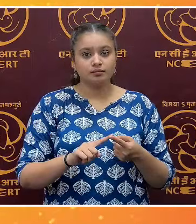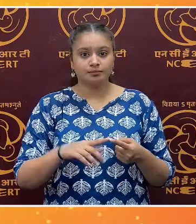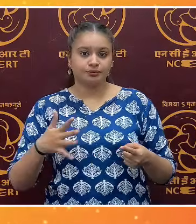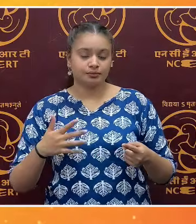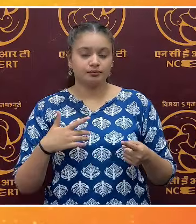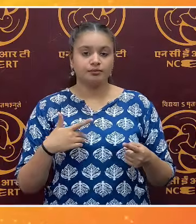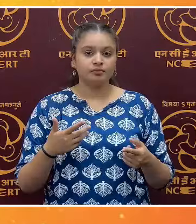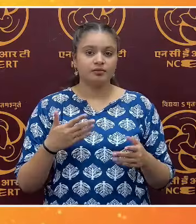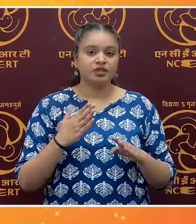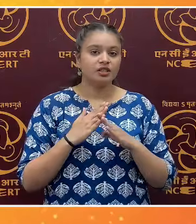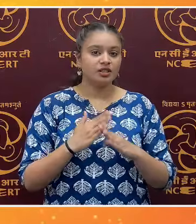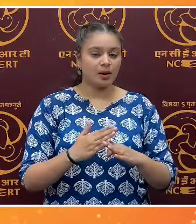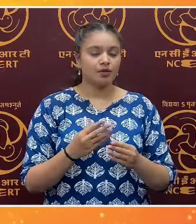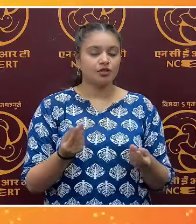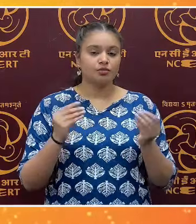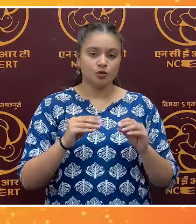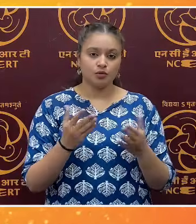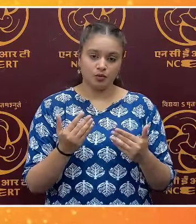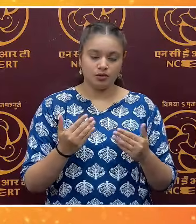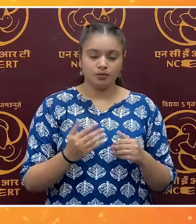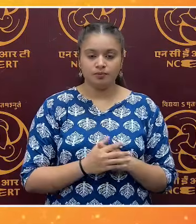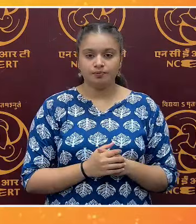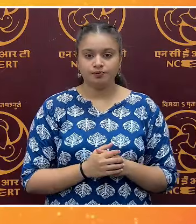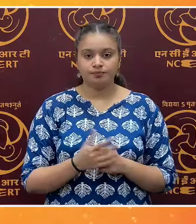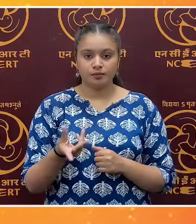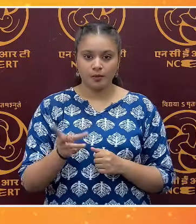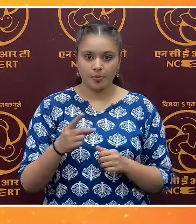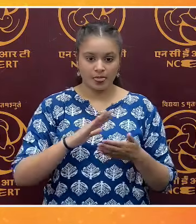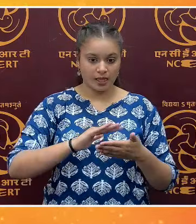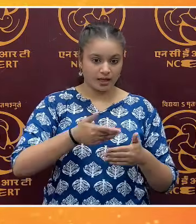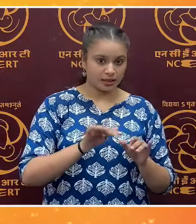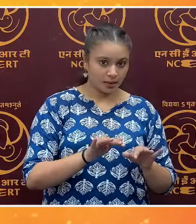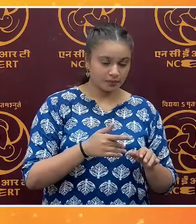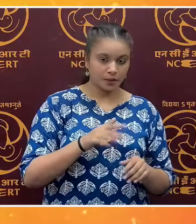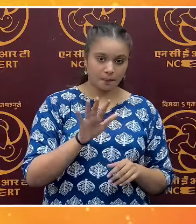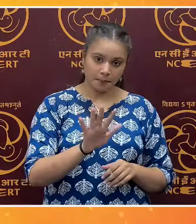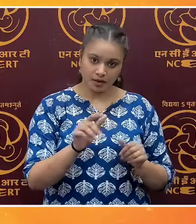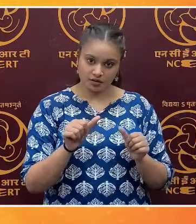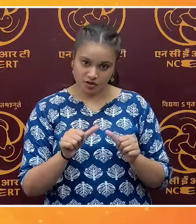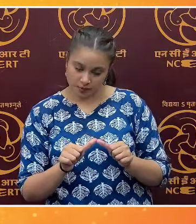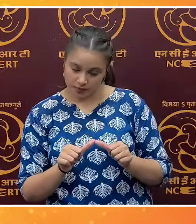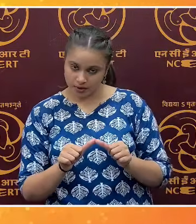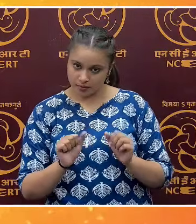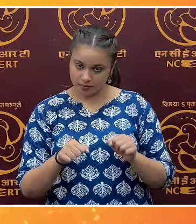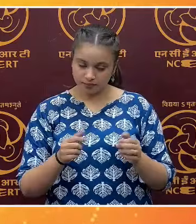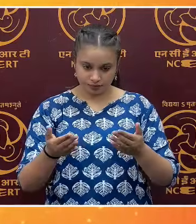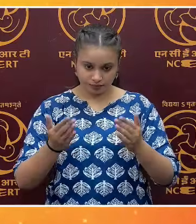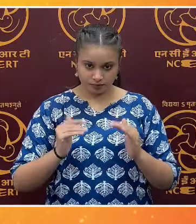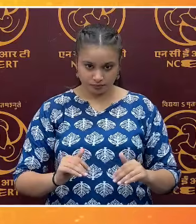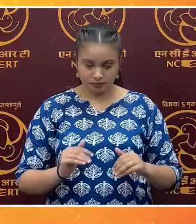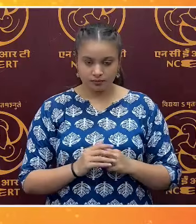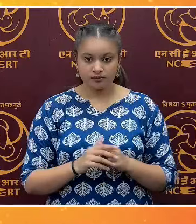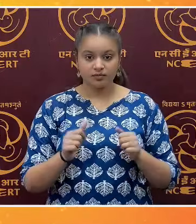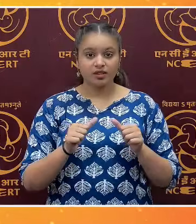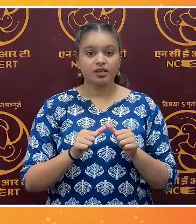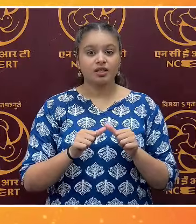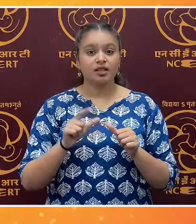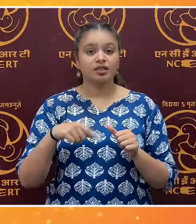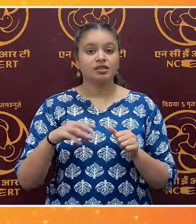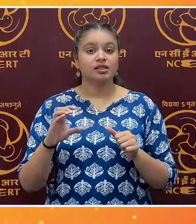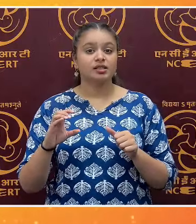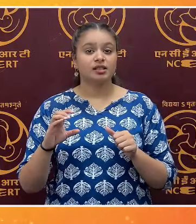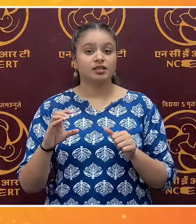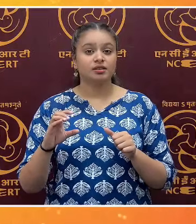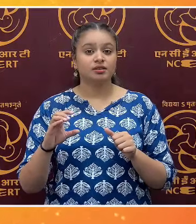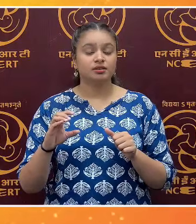be more current will pass through it. So, again the laptop will be also 5 ampere. Damaged, yeah. Next, AC is a high